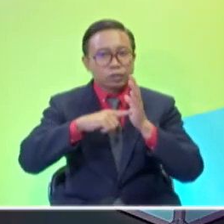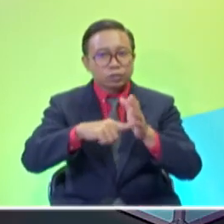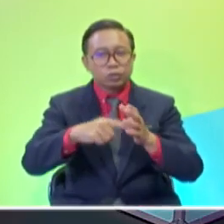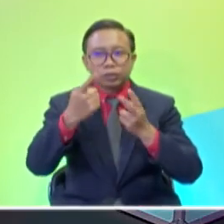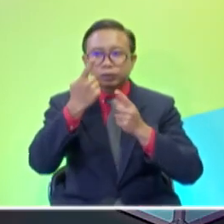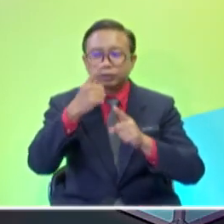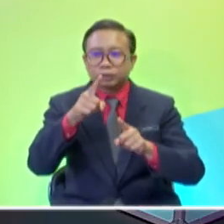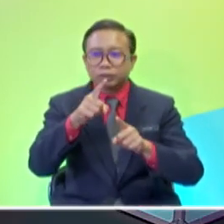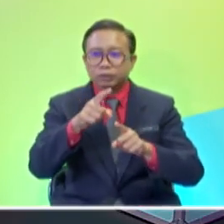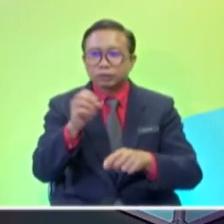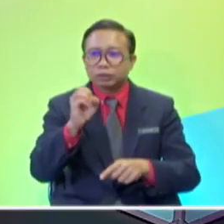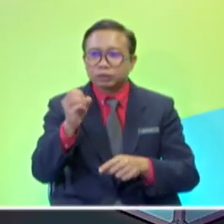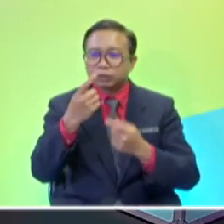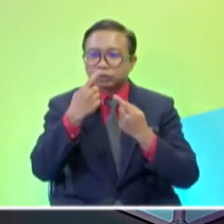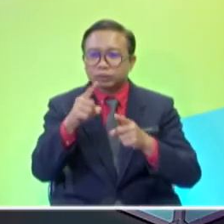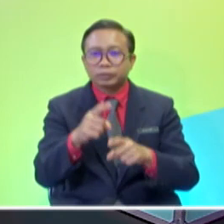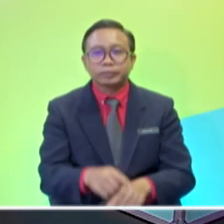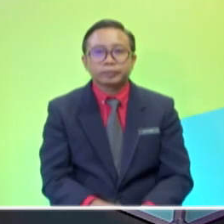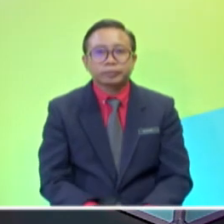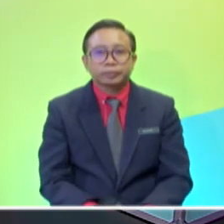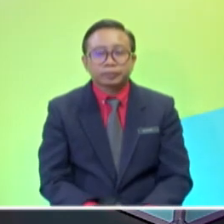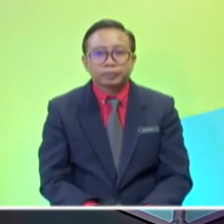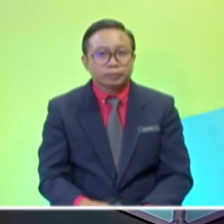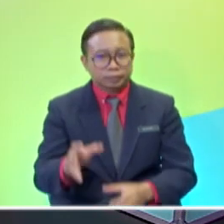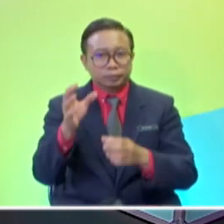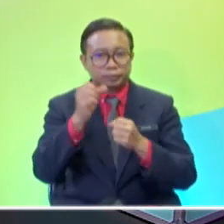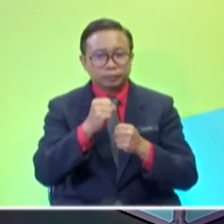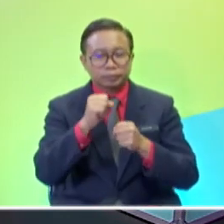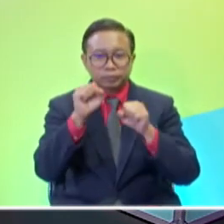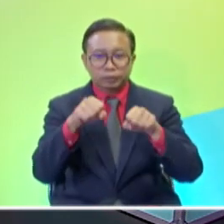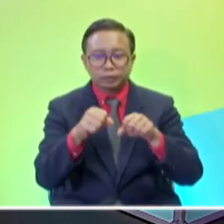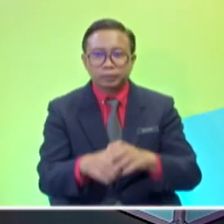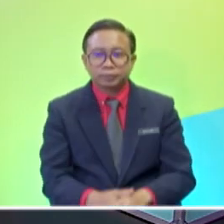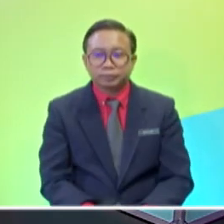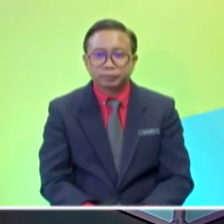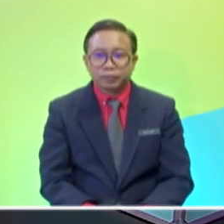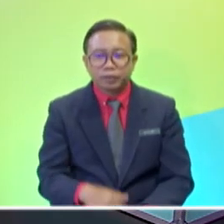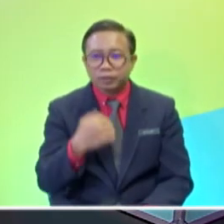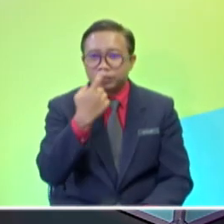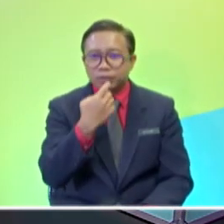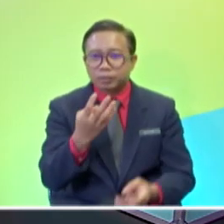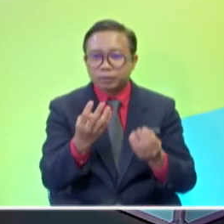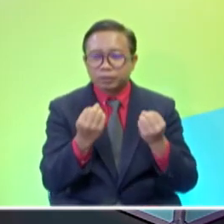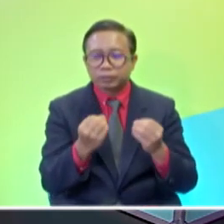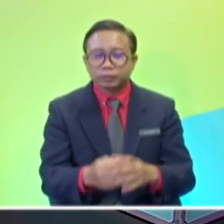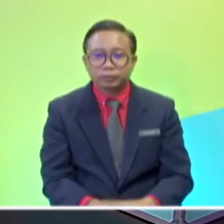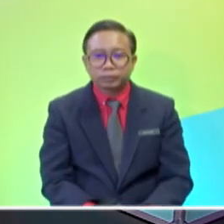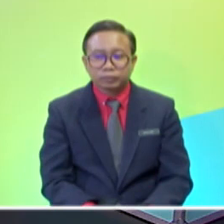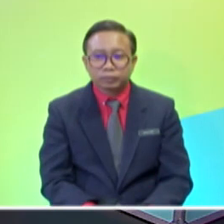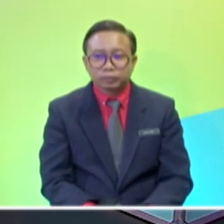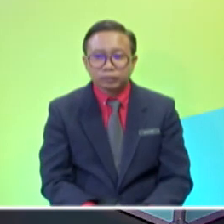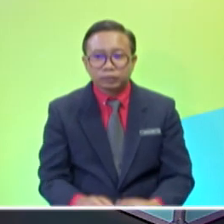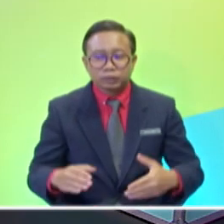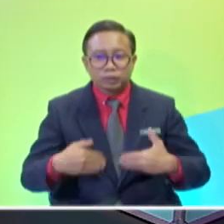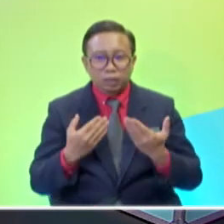or read out their answer? Perhaps raise your hand again. Anyone at home? Or do you need a